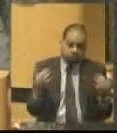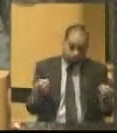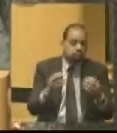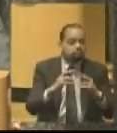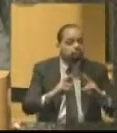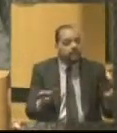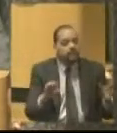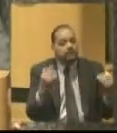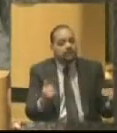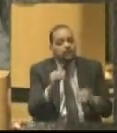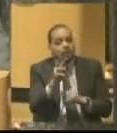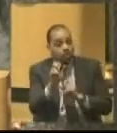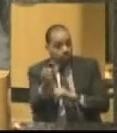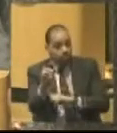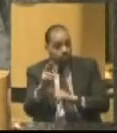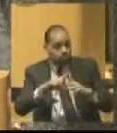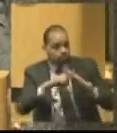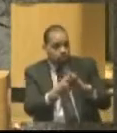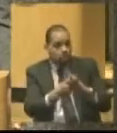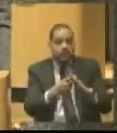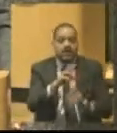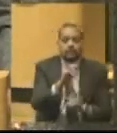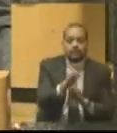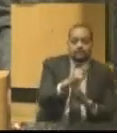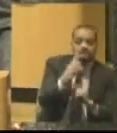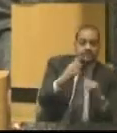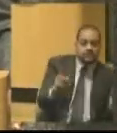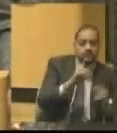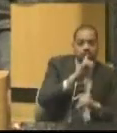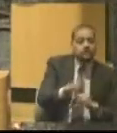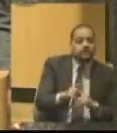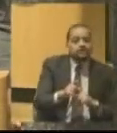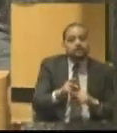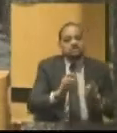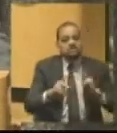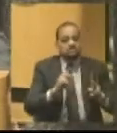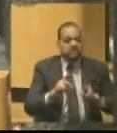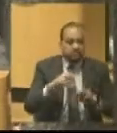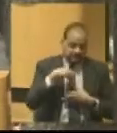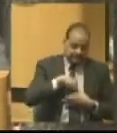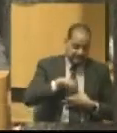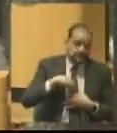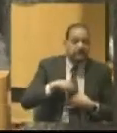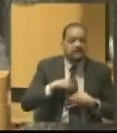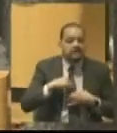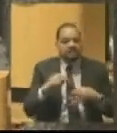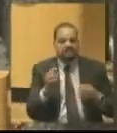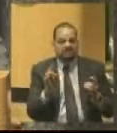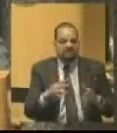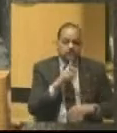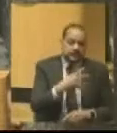suggested, public indifference to slavery was so ingrained, hostility to emancipation so deep, that Lincoln had to wait